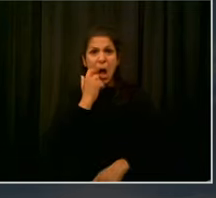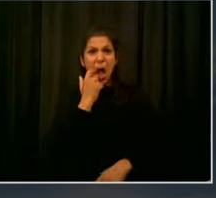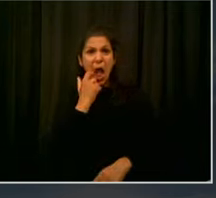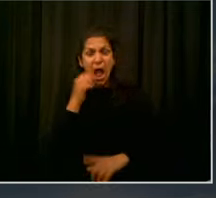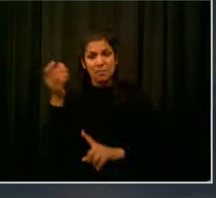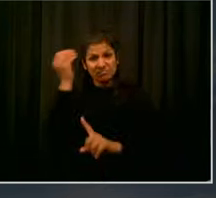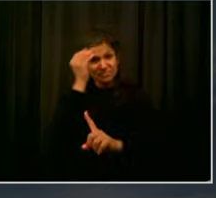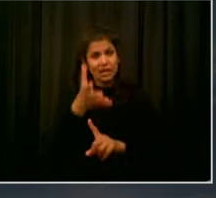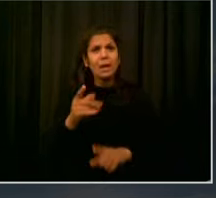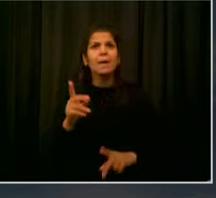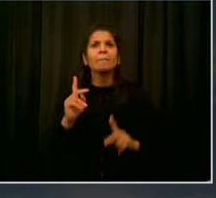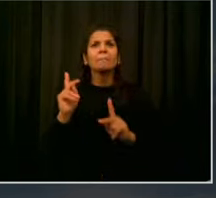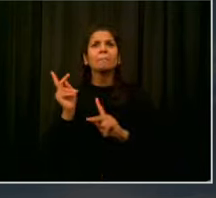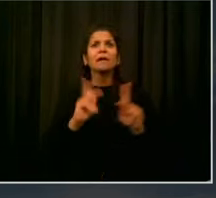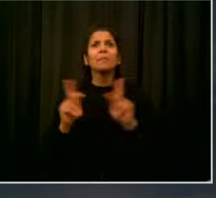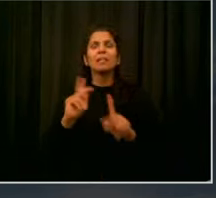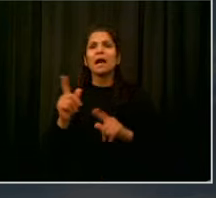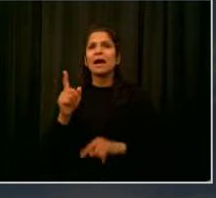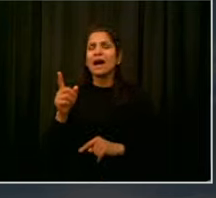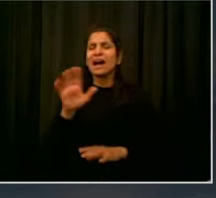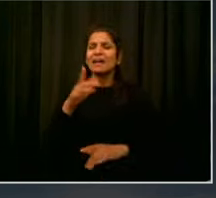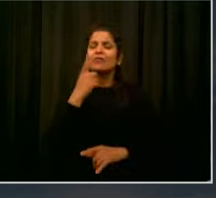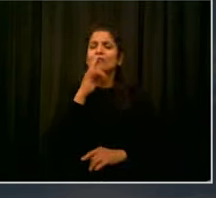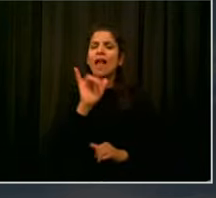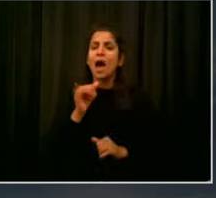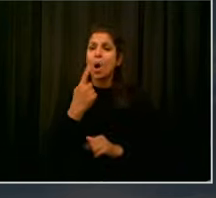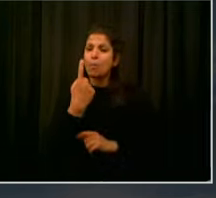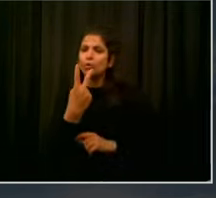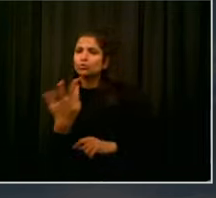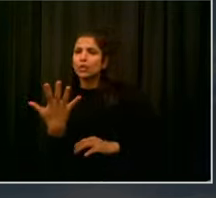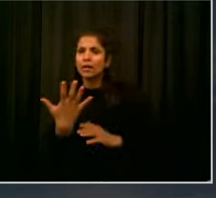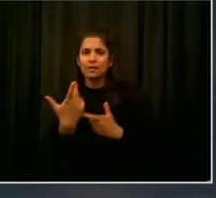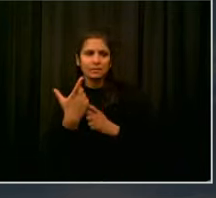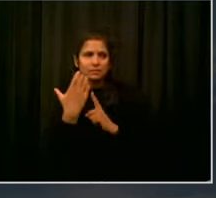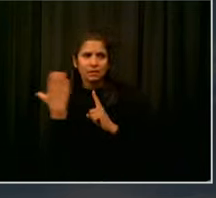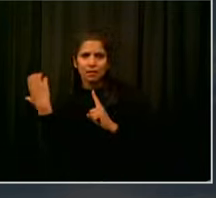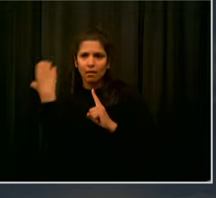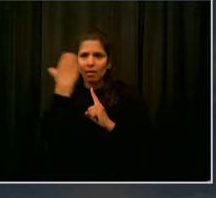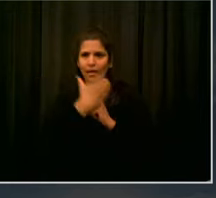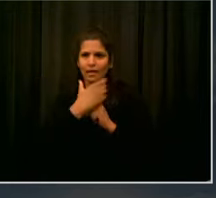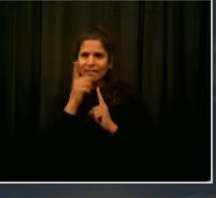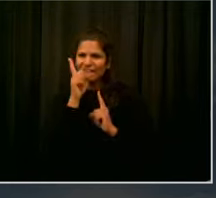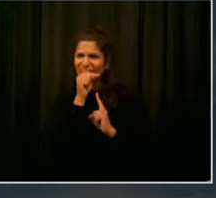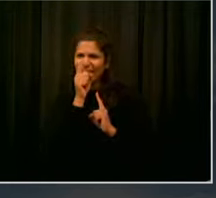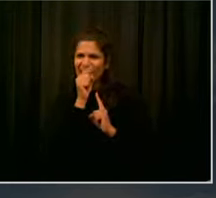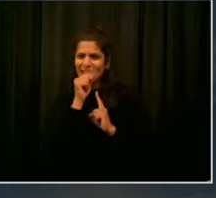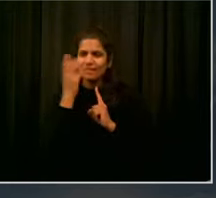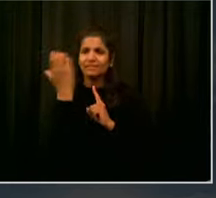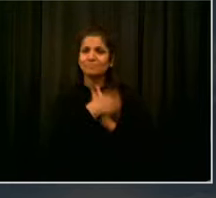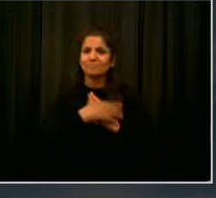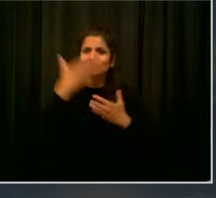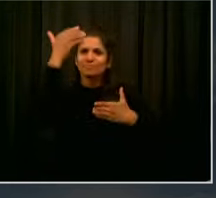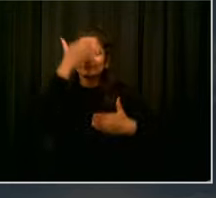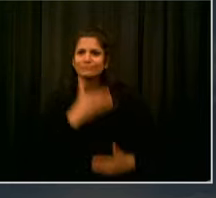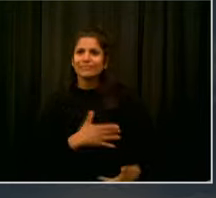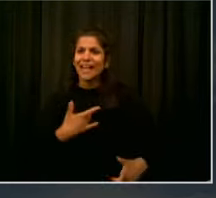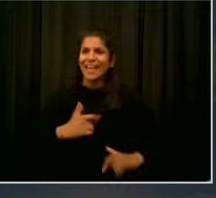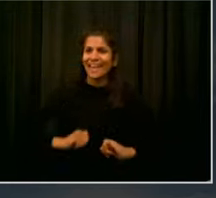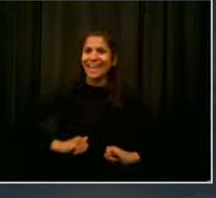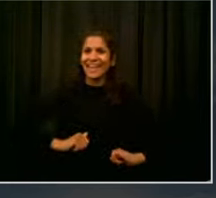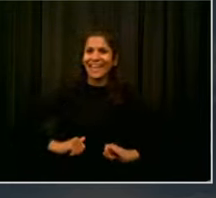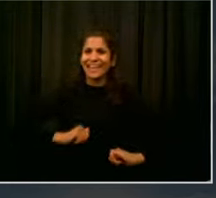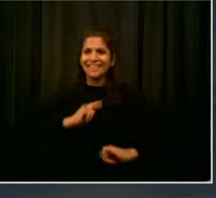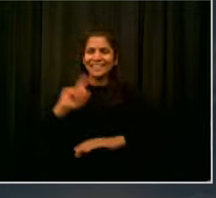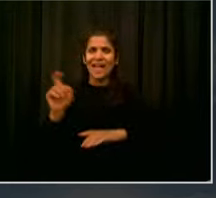aware of yesterday. They wrote me a very nice letter, and, you know, I'll be calling them just to apologize. So we're